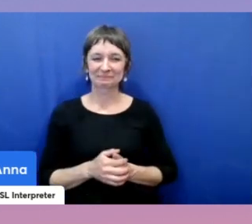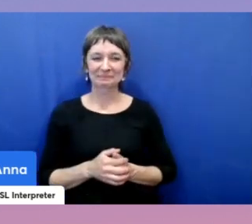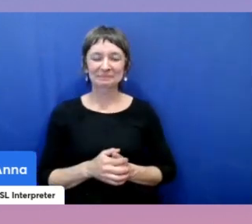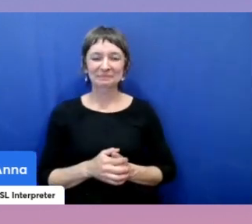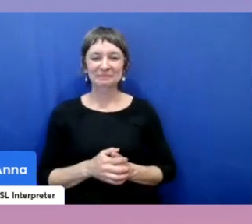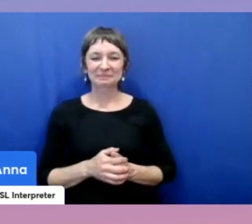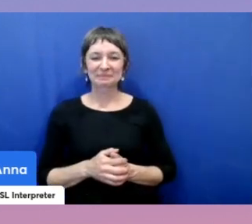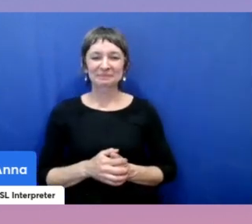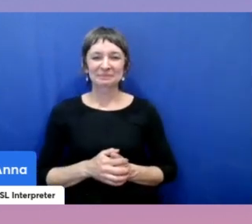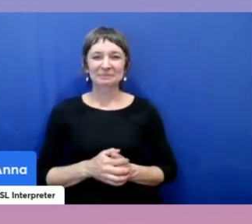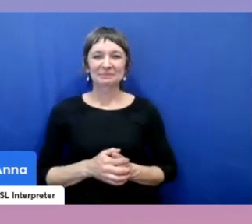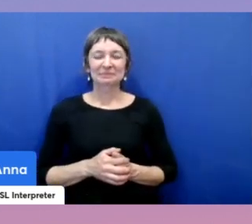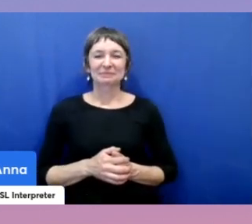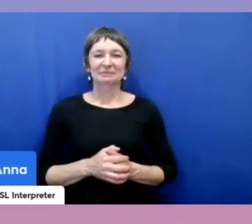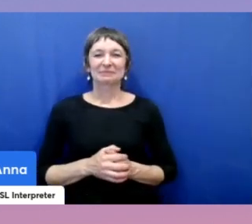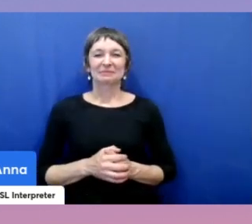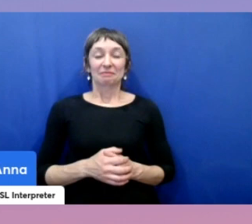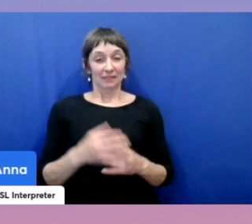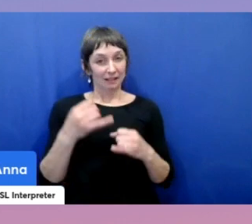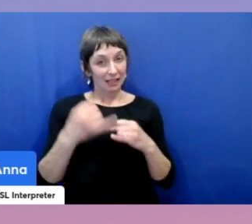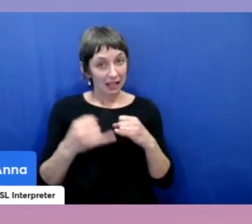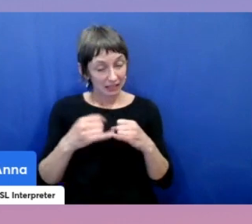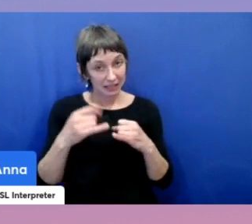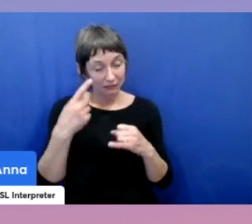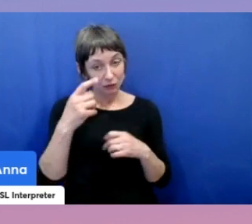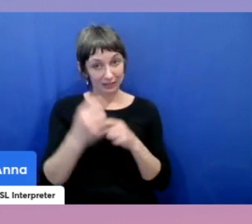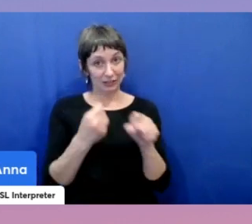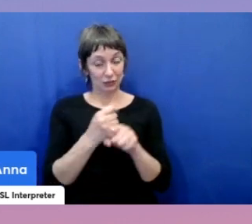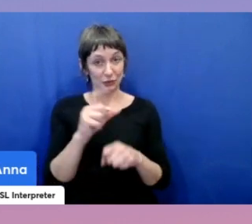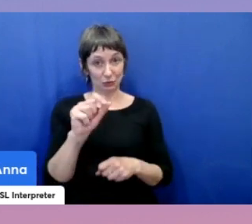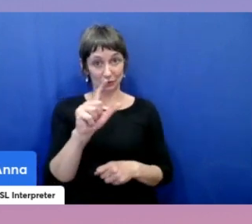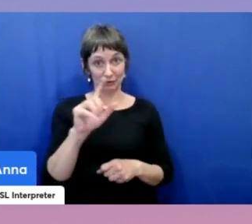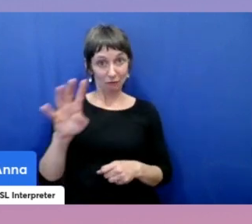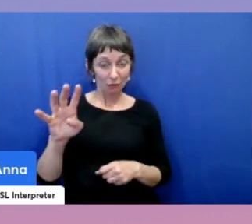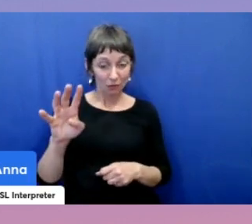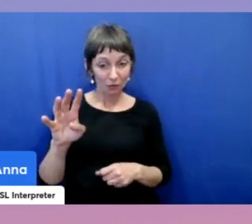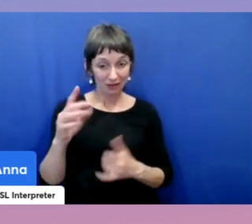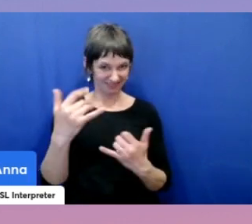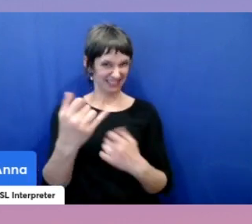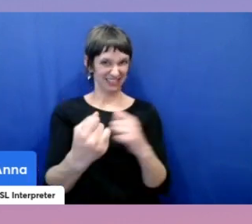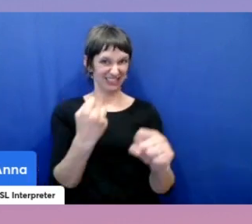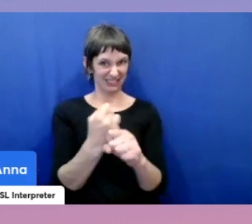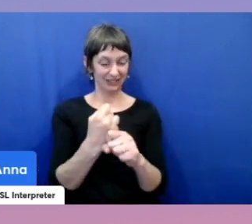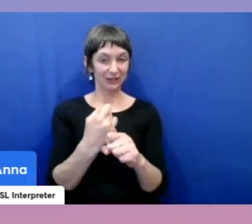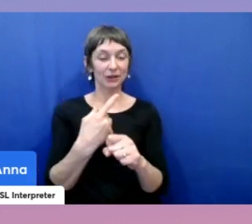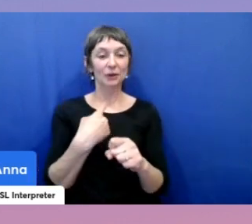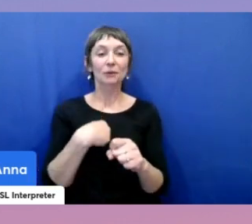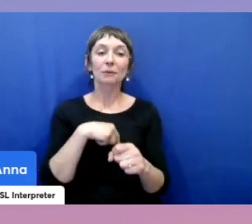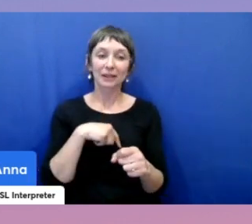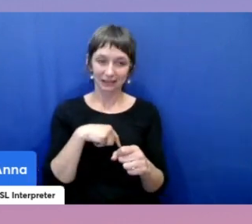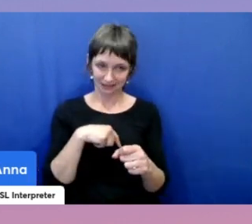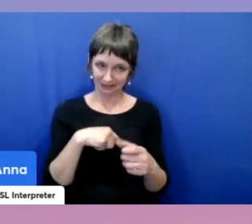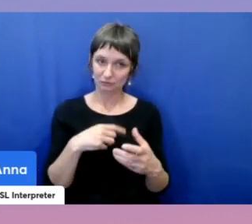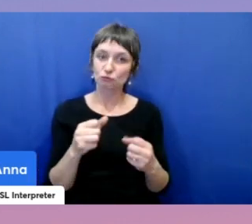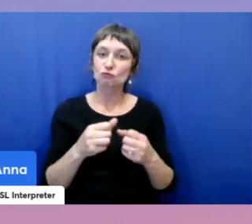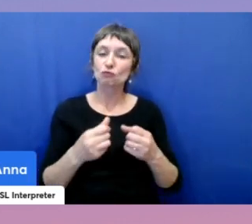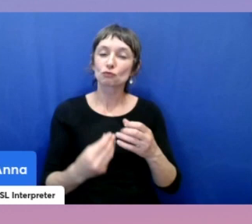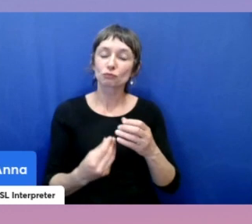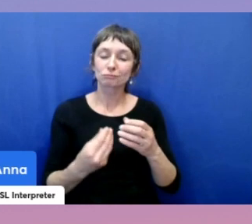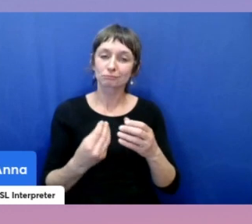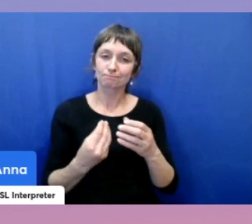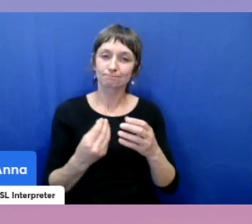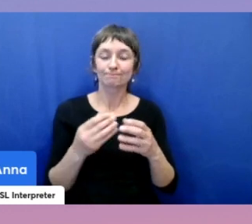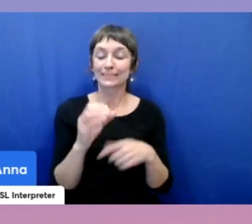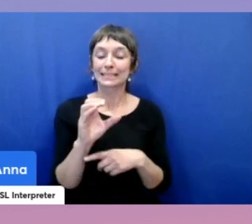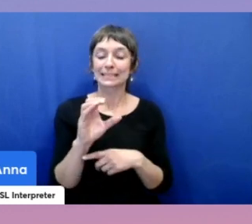So, lastly, for the 2024 or this year, we grow GB into important part of